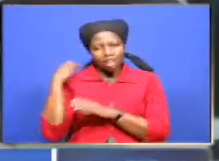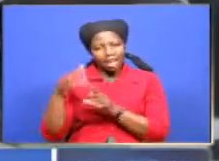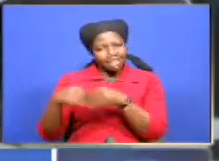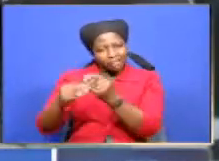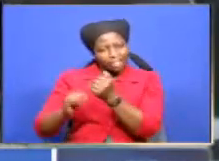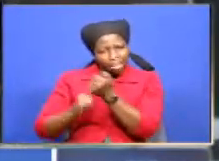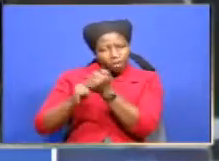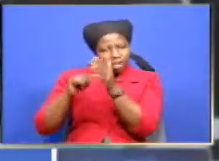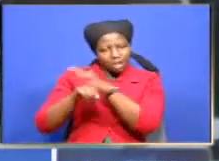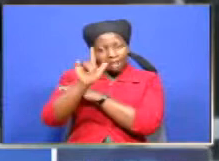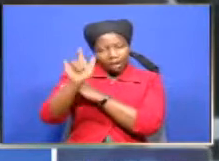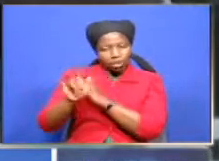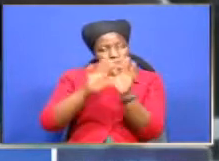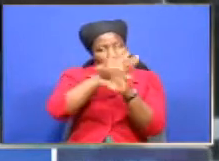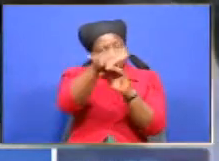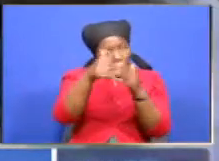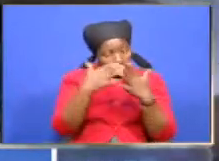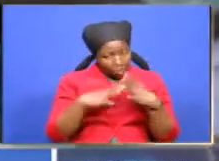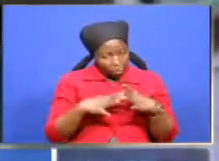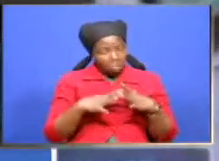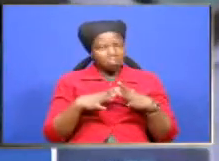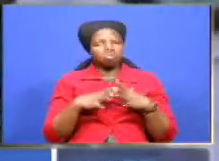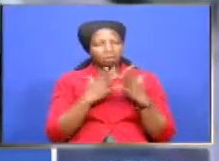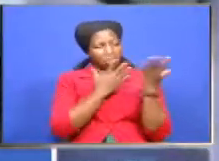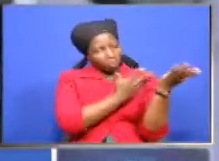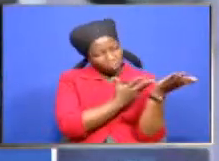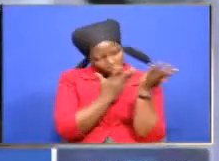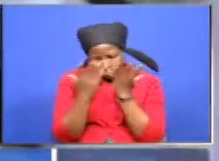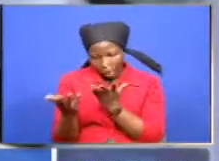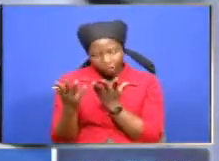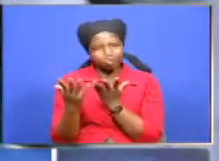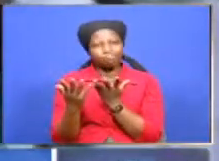welcome, and anybody who tries to obstruct